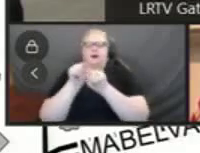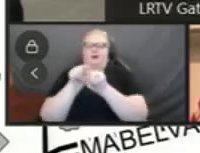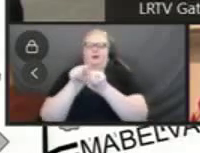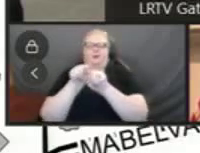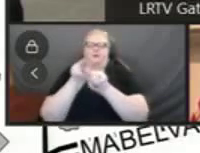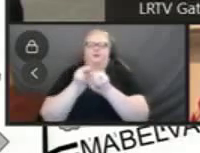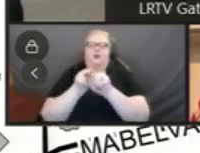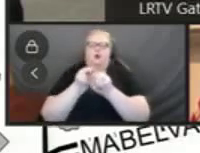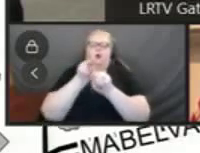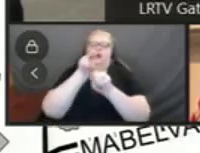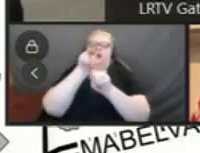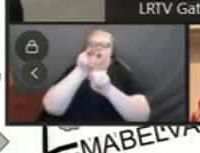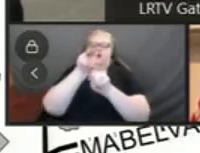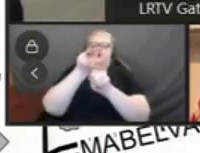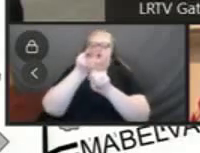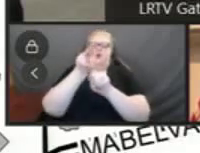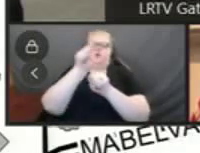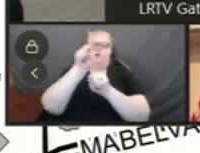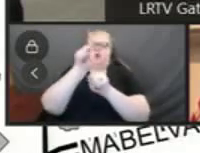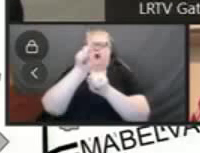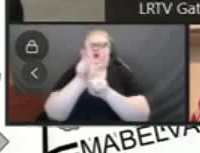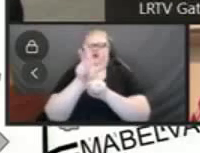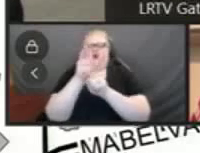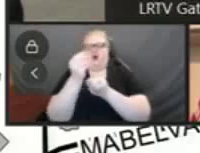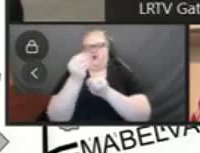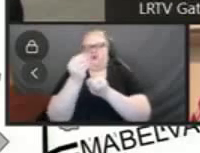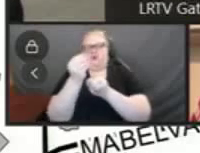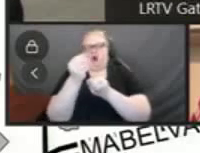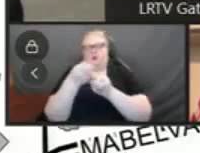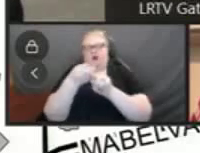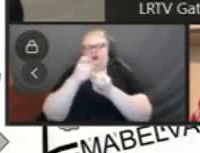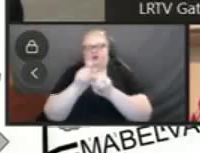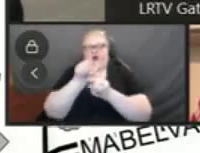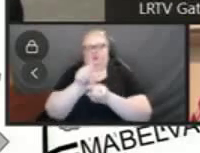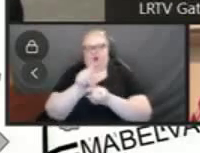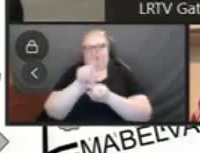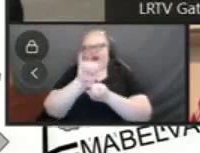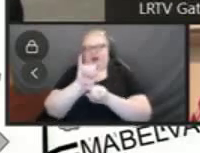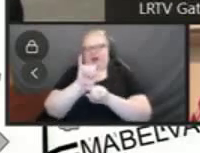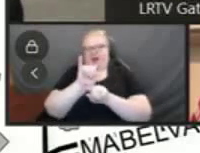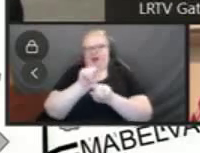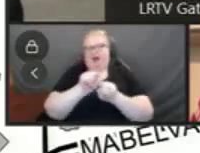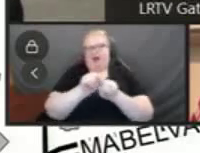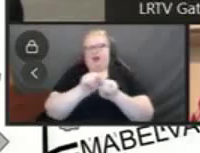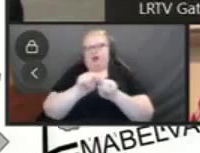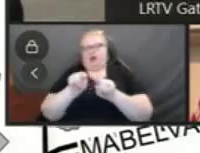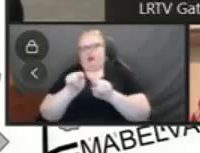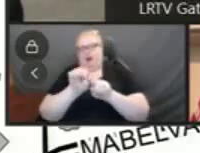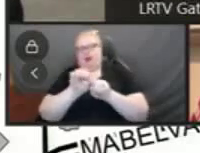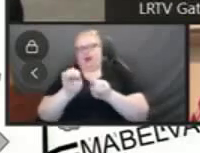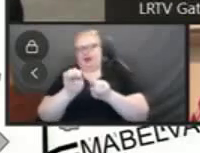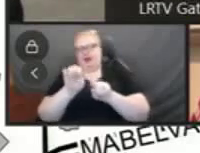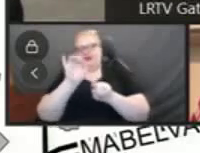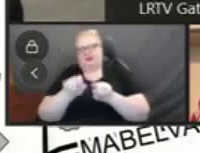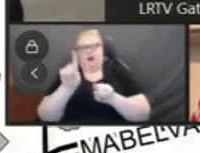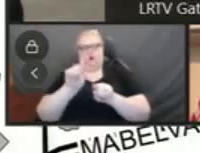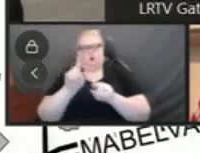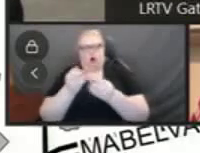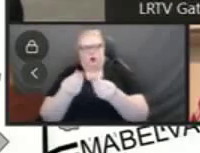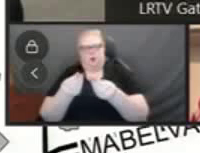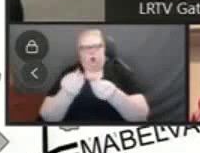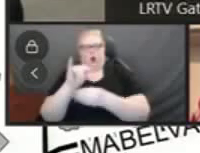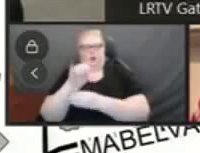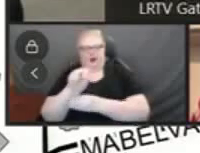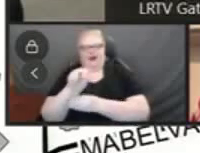third of the property to the north, and about from that LI back to the east is where the property is, or that site